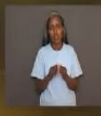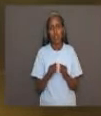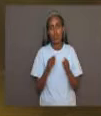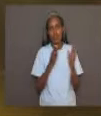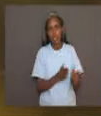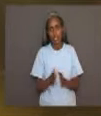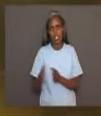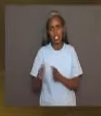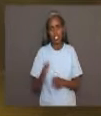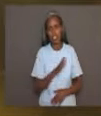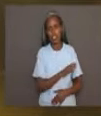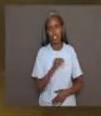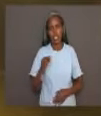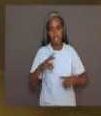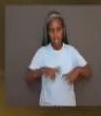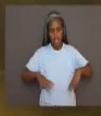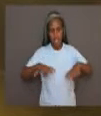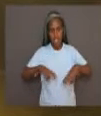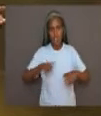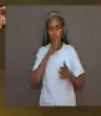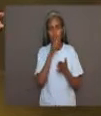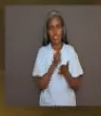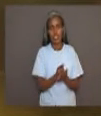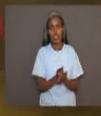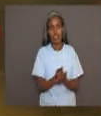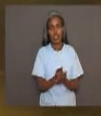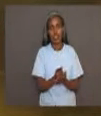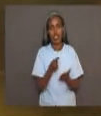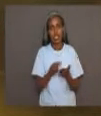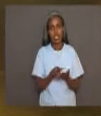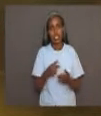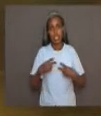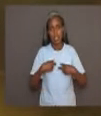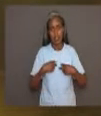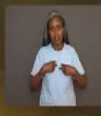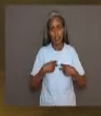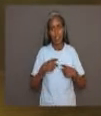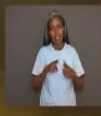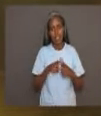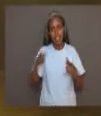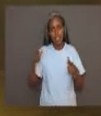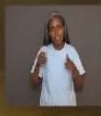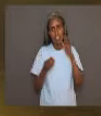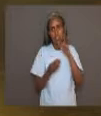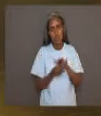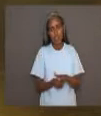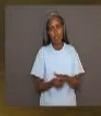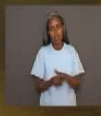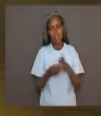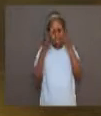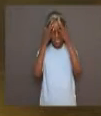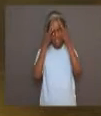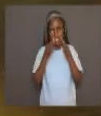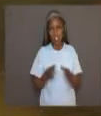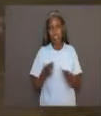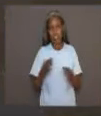organization, and analysis of data, it can have a great impact on decision